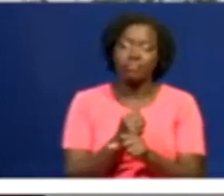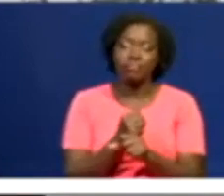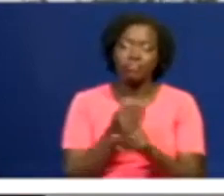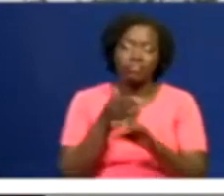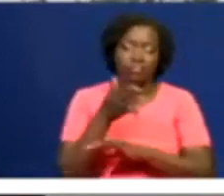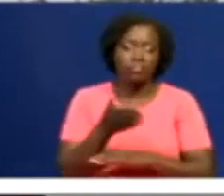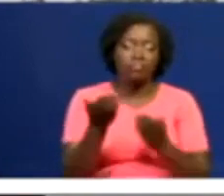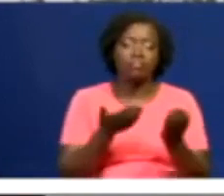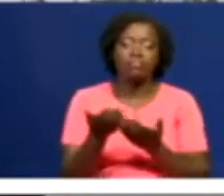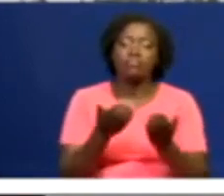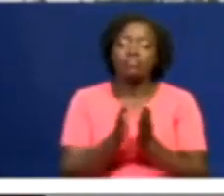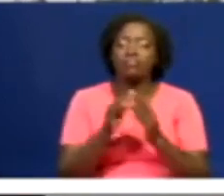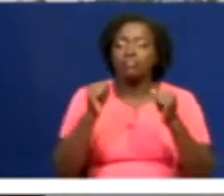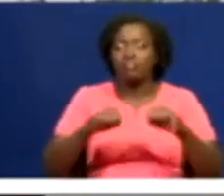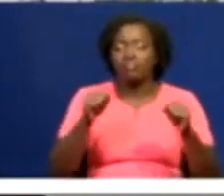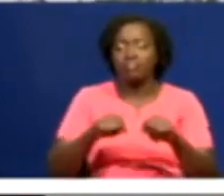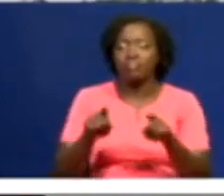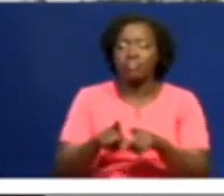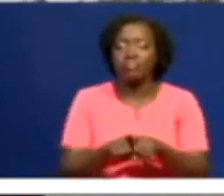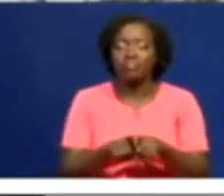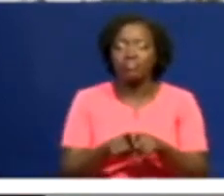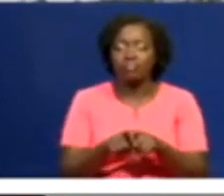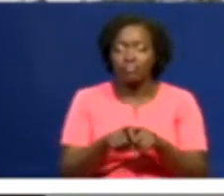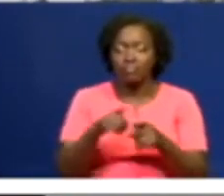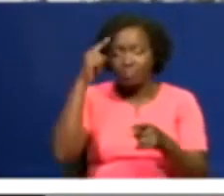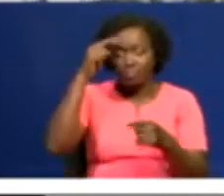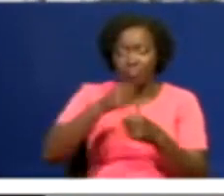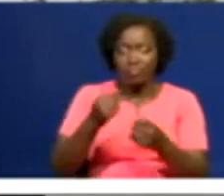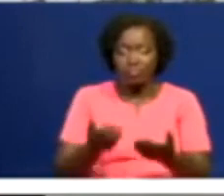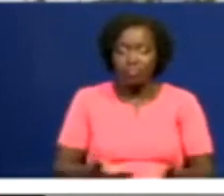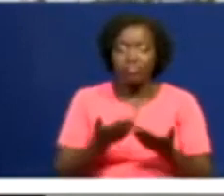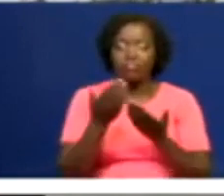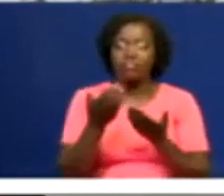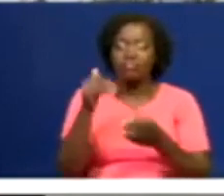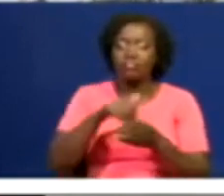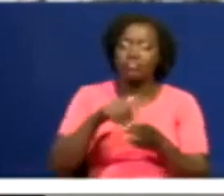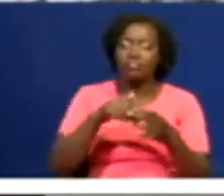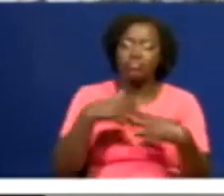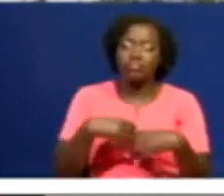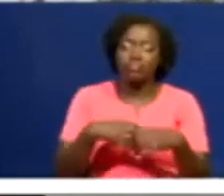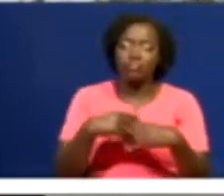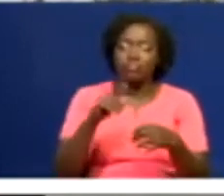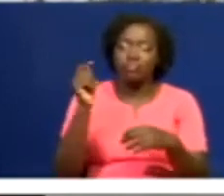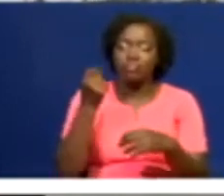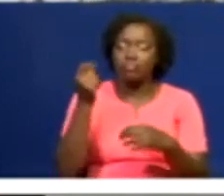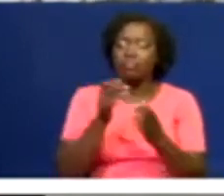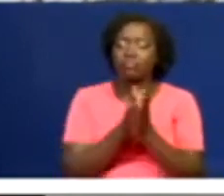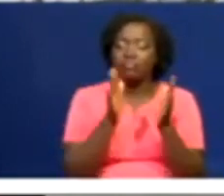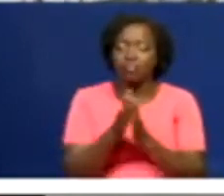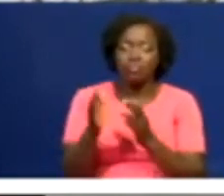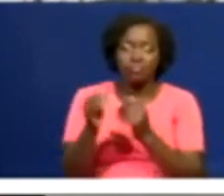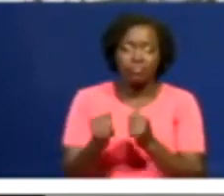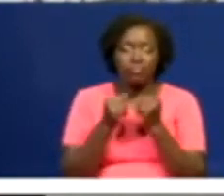Beyond trade, the agreement is also designed to stimulate investment and manufacturing. Consequently, Kenya is prepared to